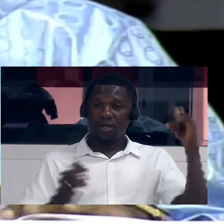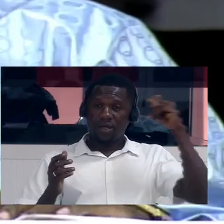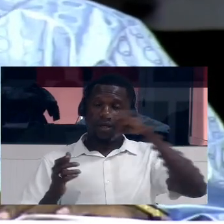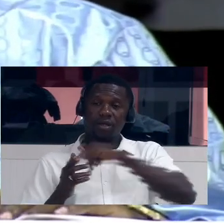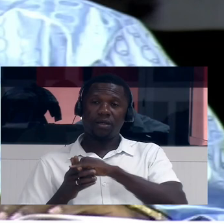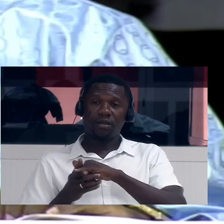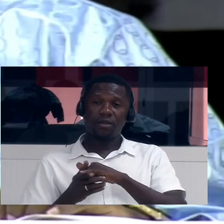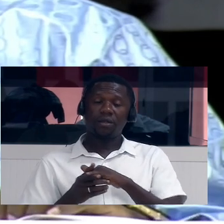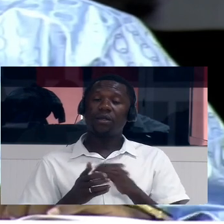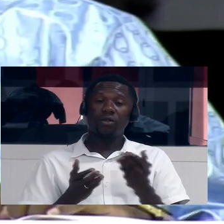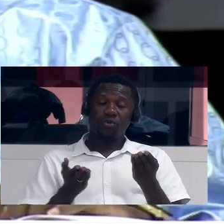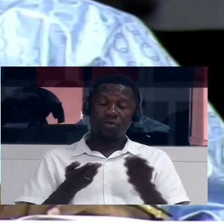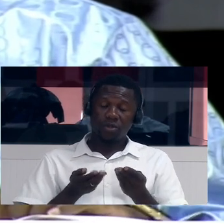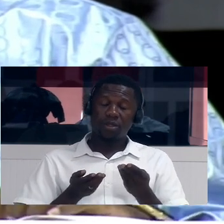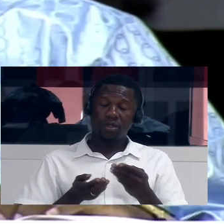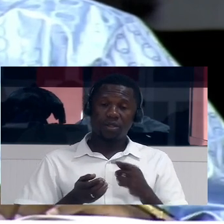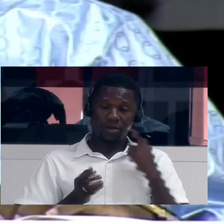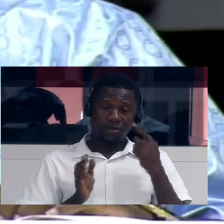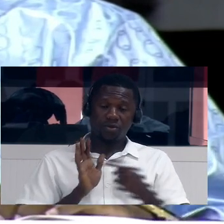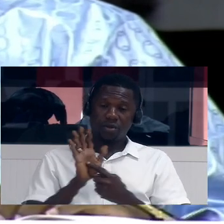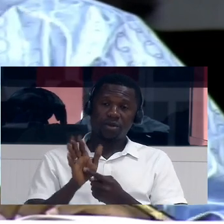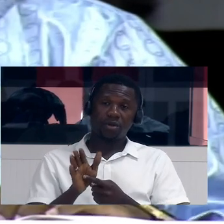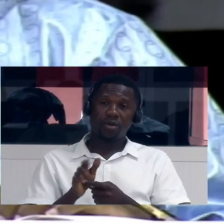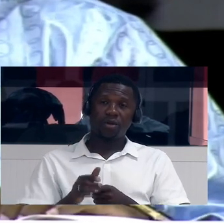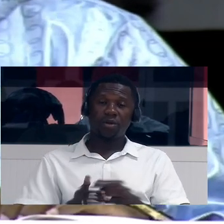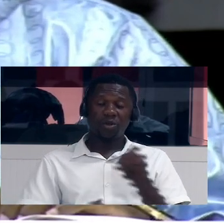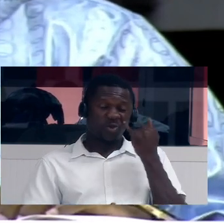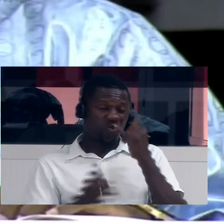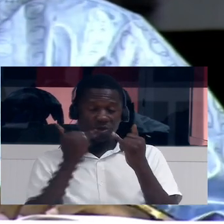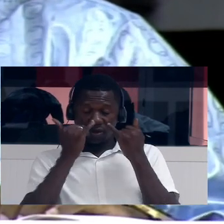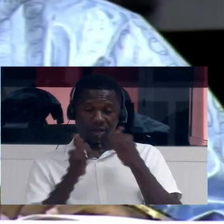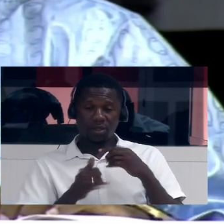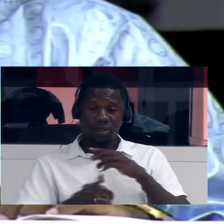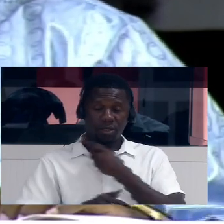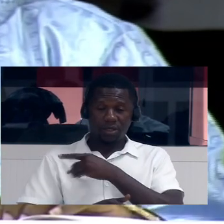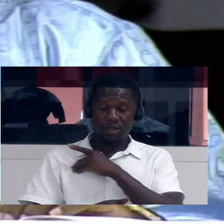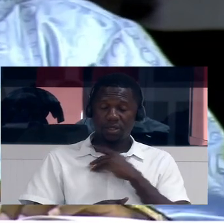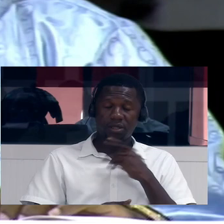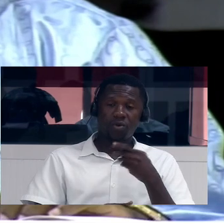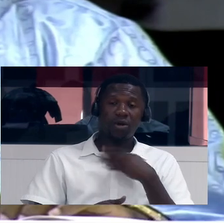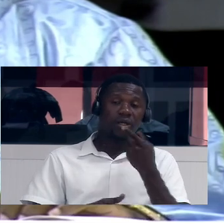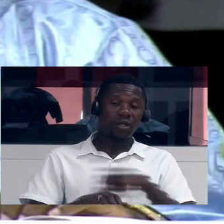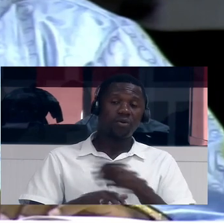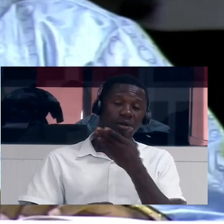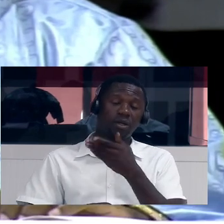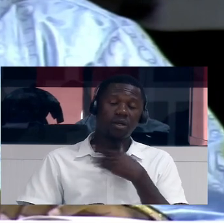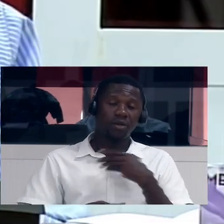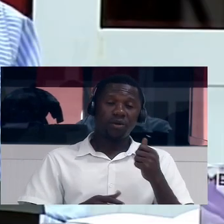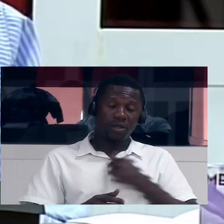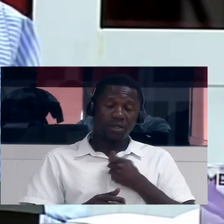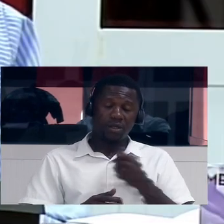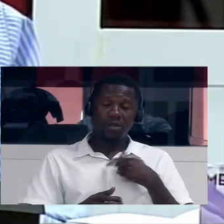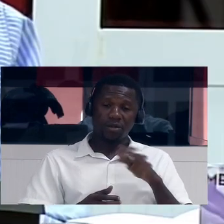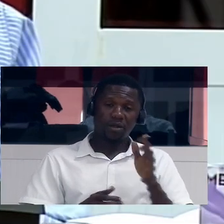were rudely treated while they were there. They were threatened, and you abruptly left and went to the airport.